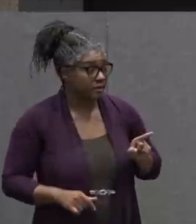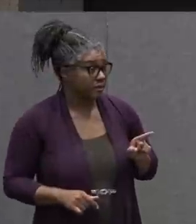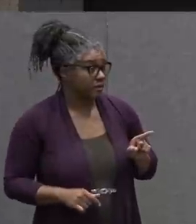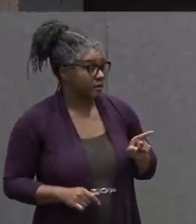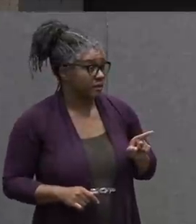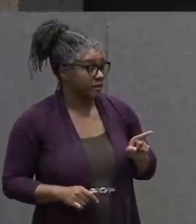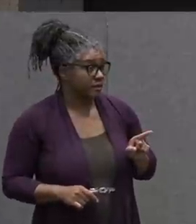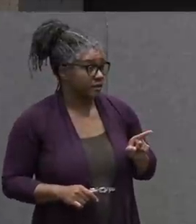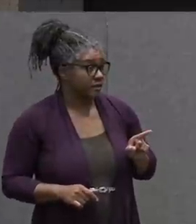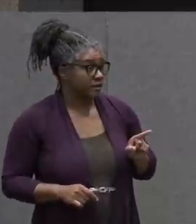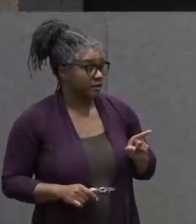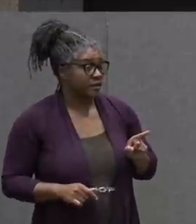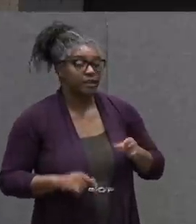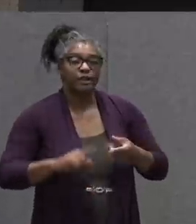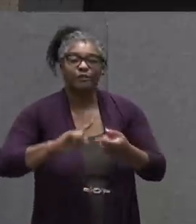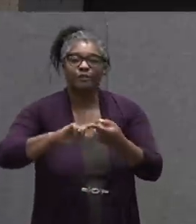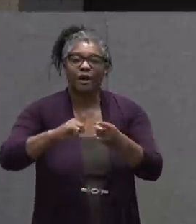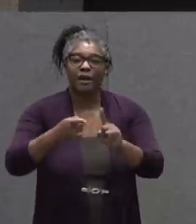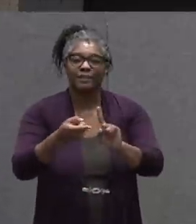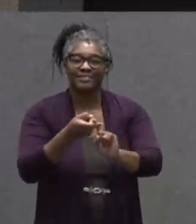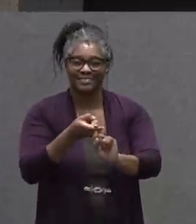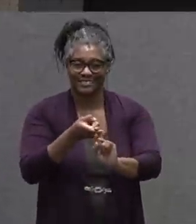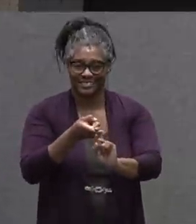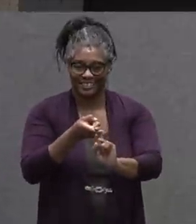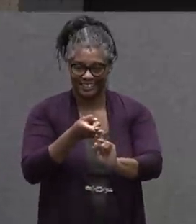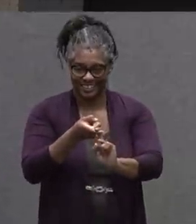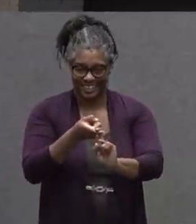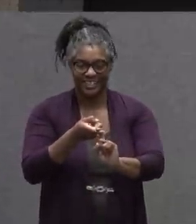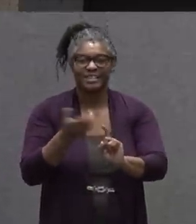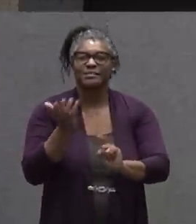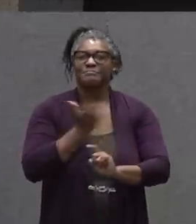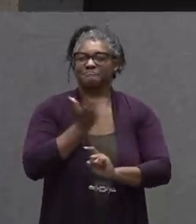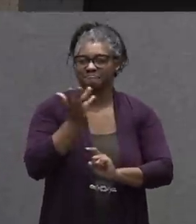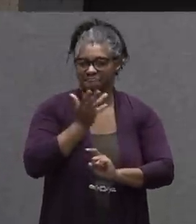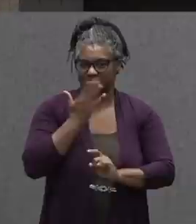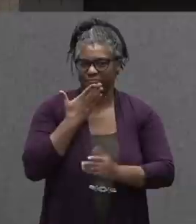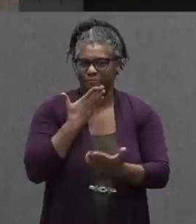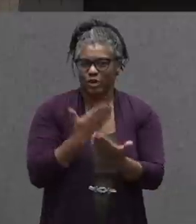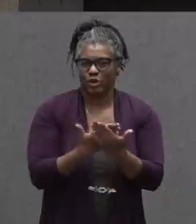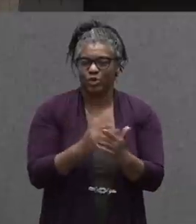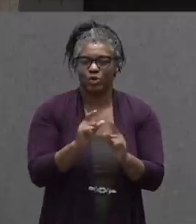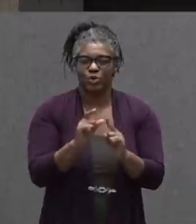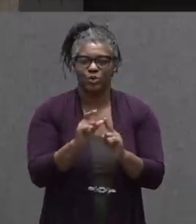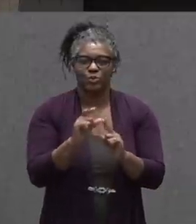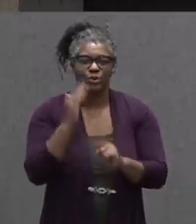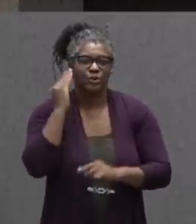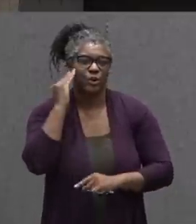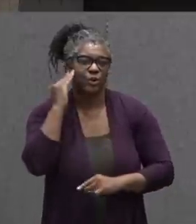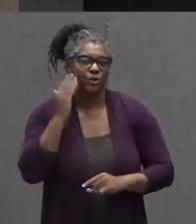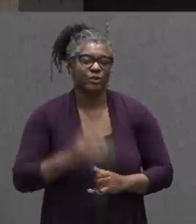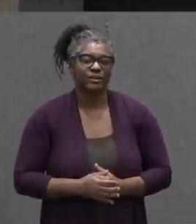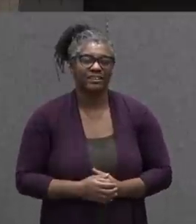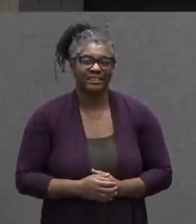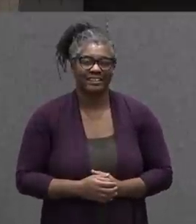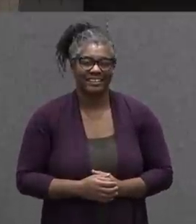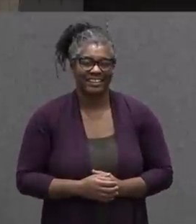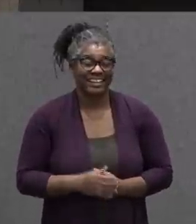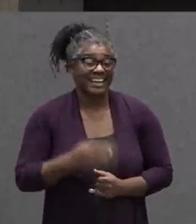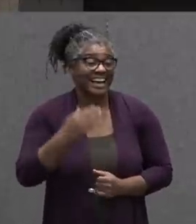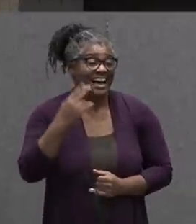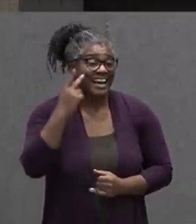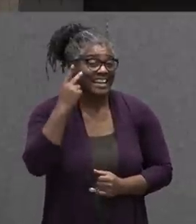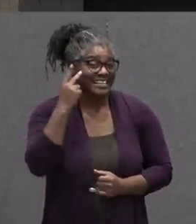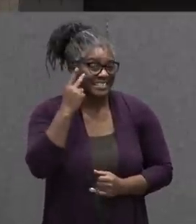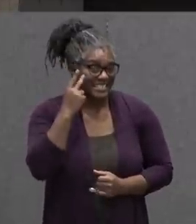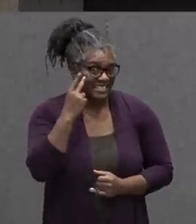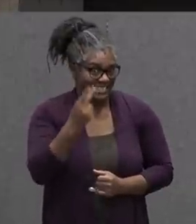It's friend. Great. This is such a good word to know. And in the word friend, I see a blend at the